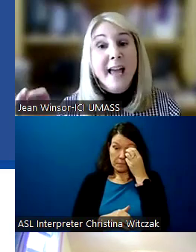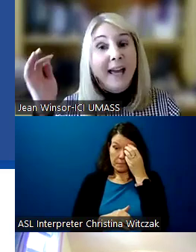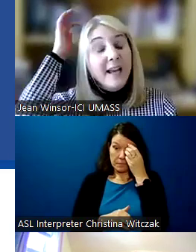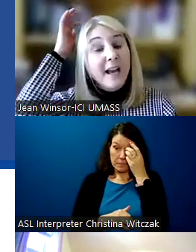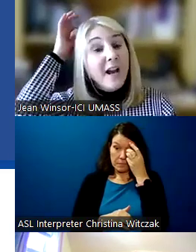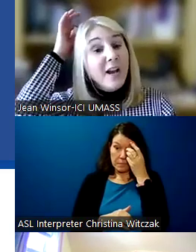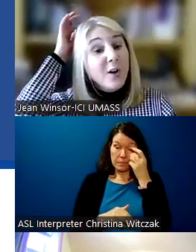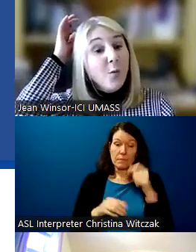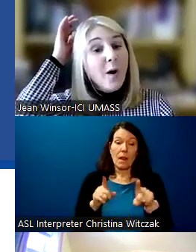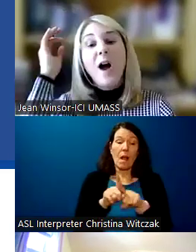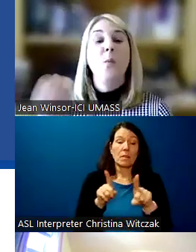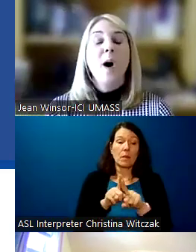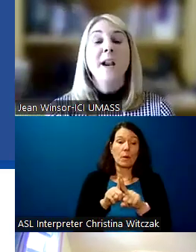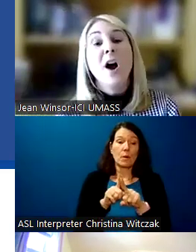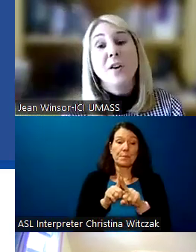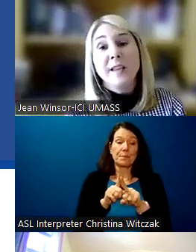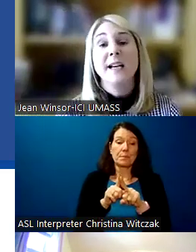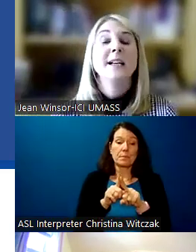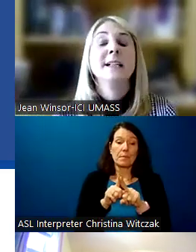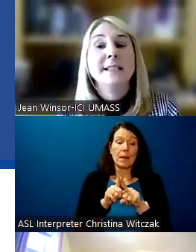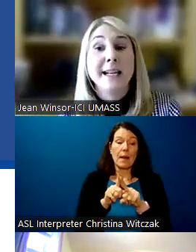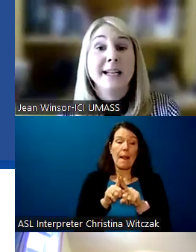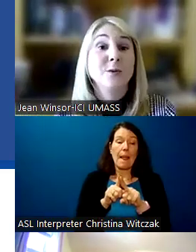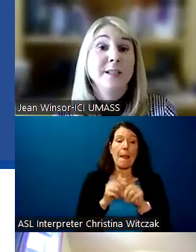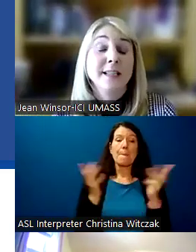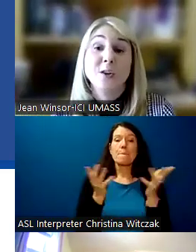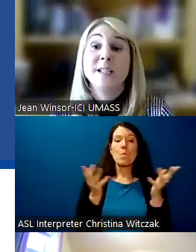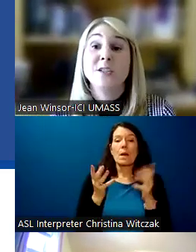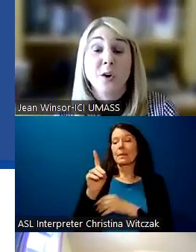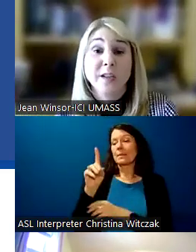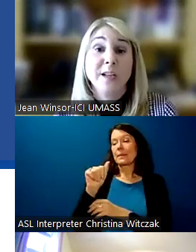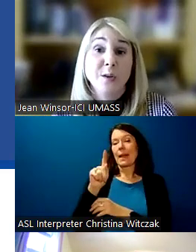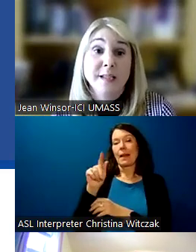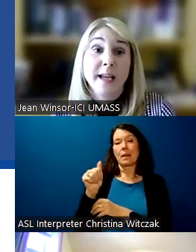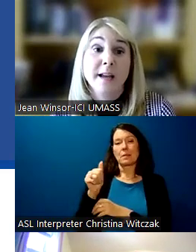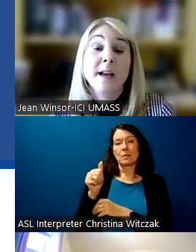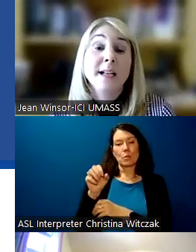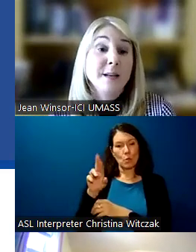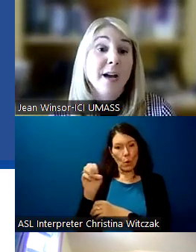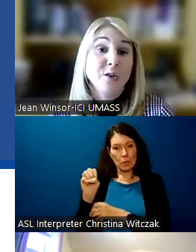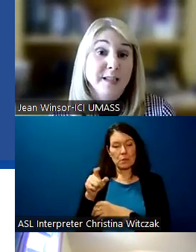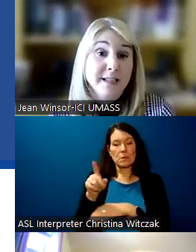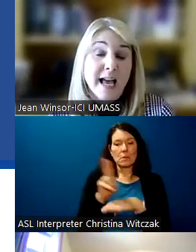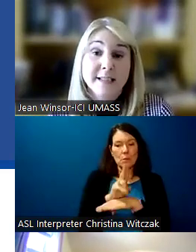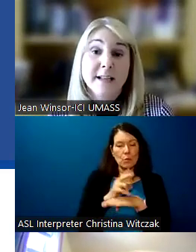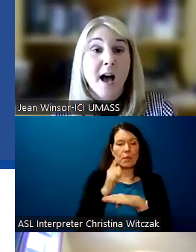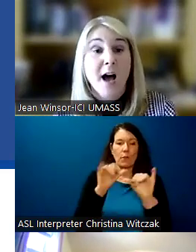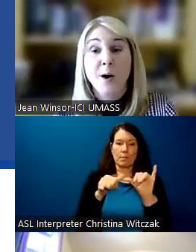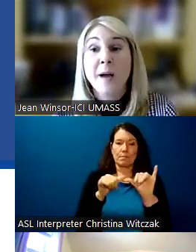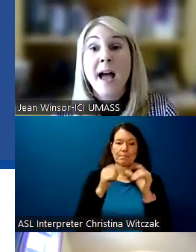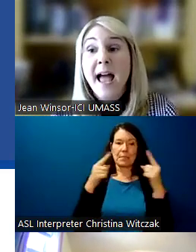And then, what are the data sources that your state's currently using to measure